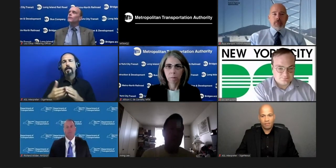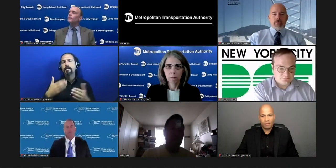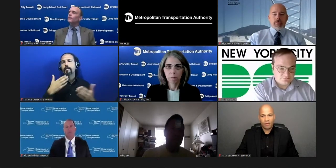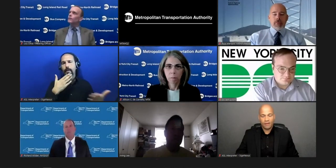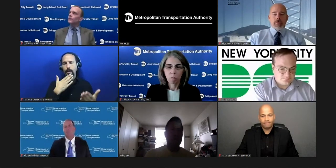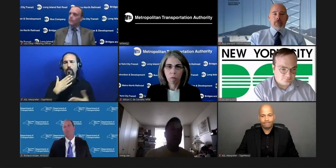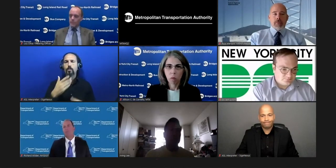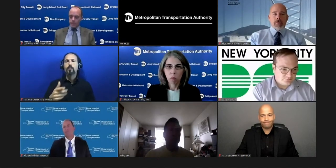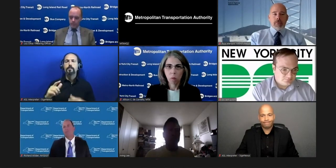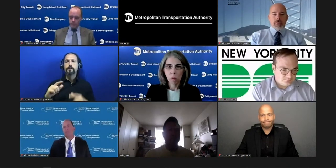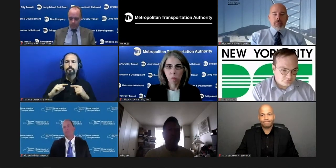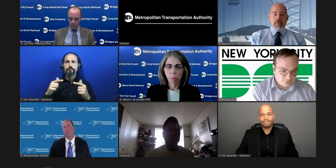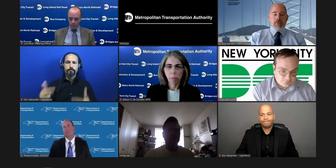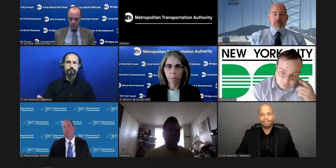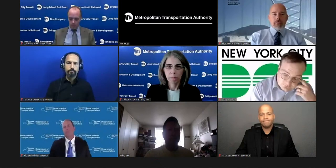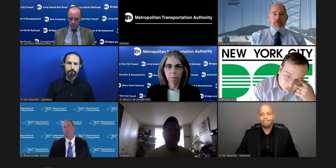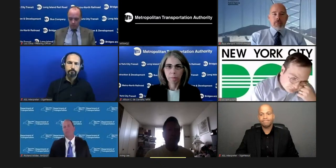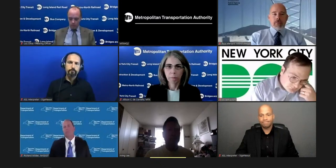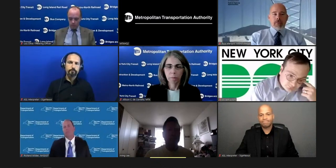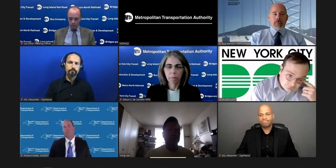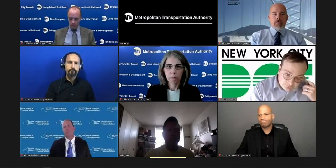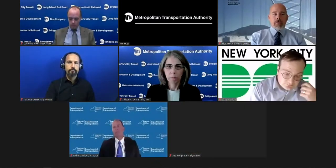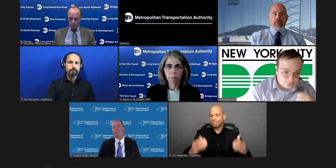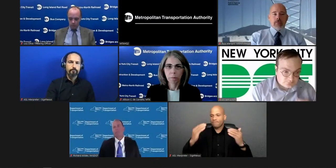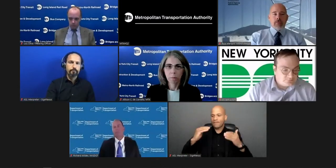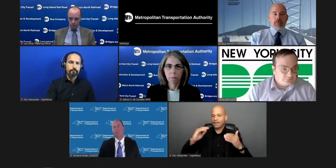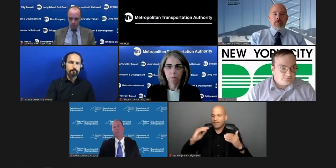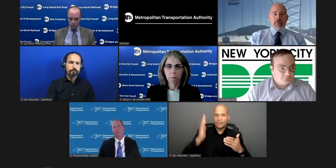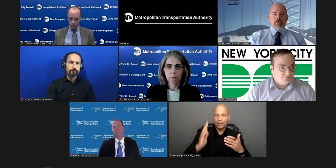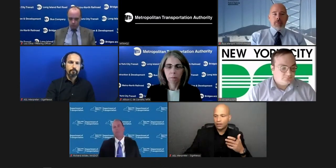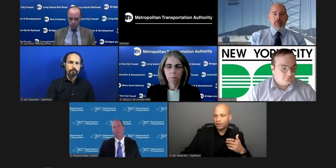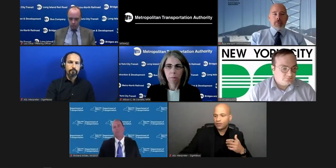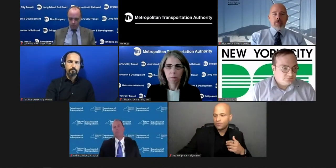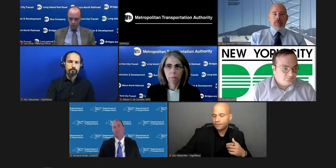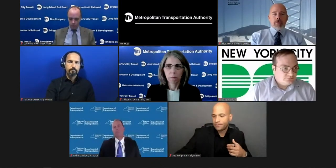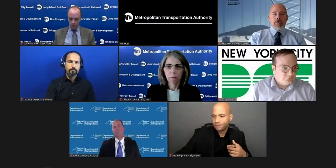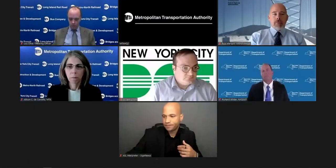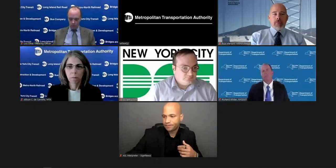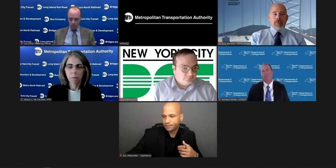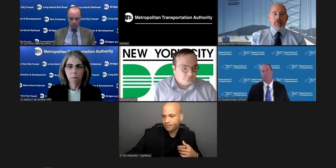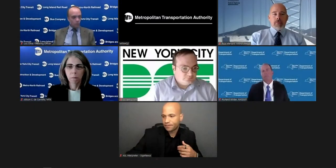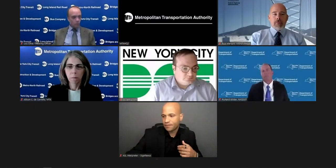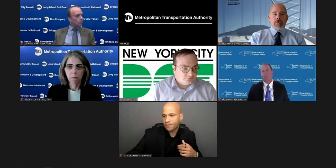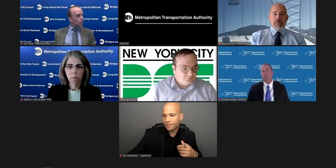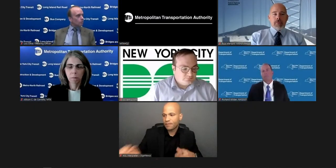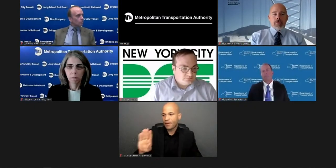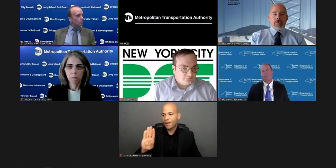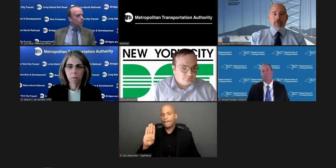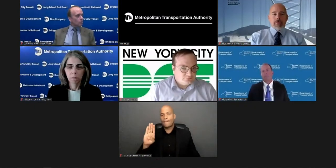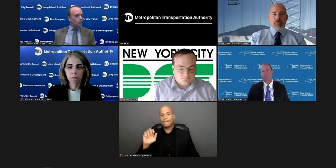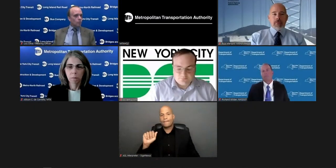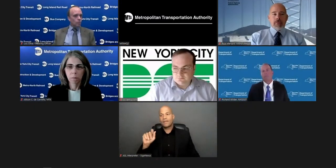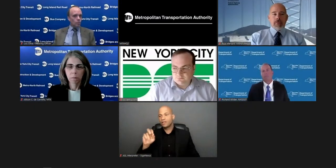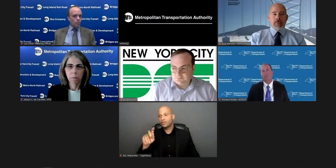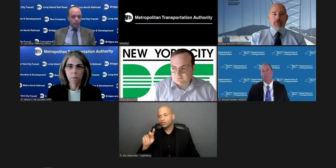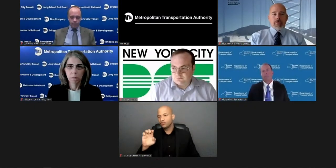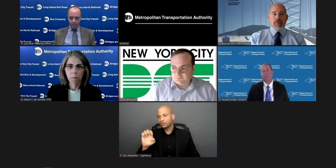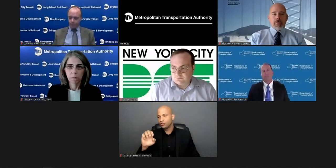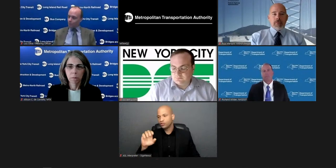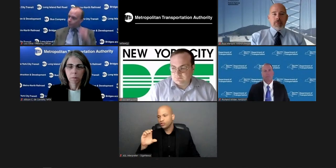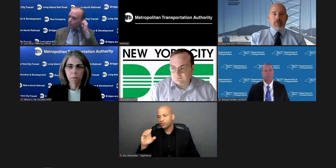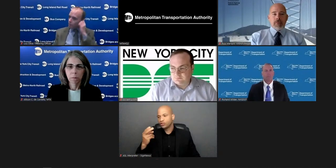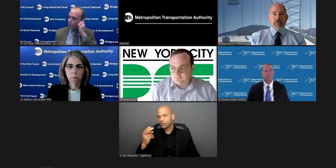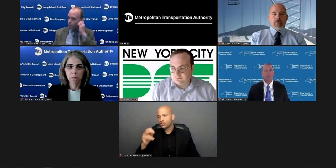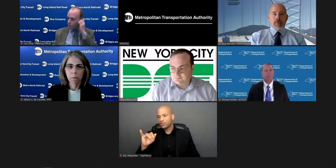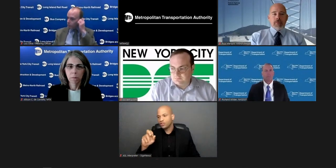our next speaker is Beatrice Chisholm followed by or 160th person on our list